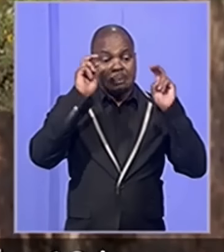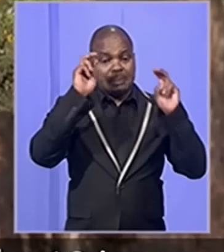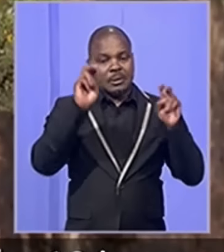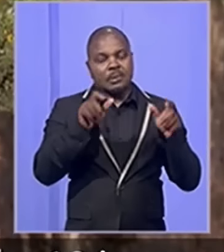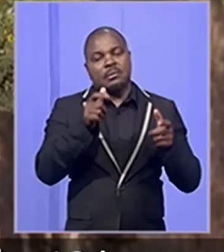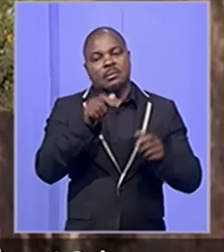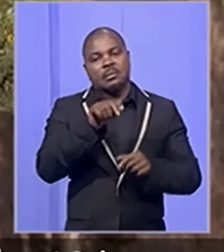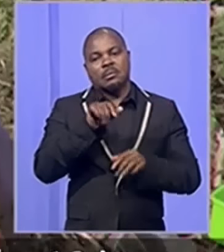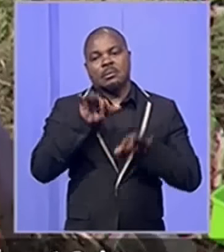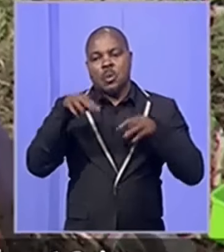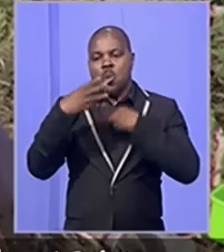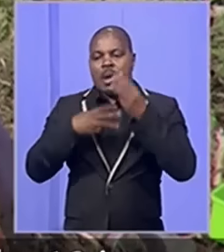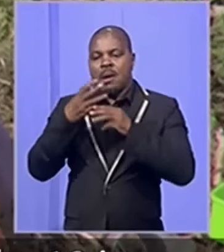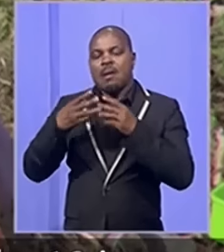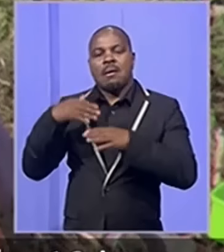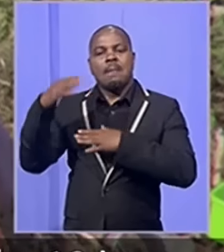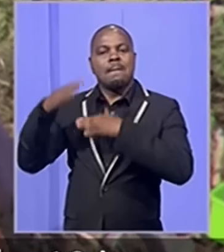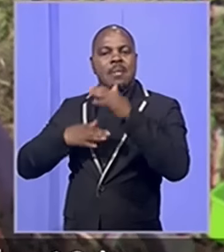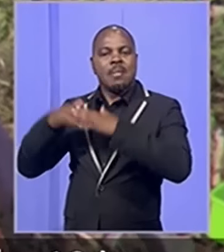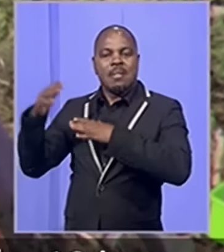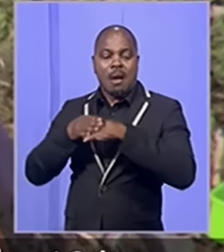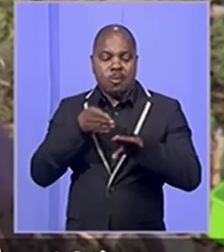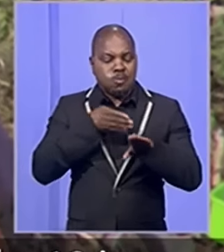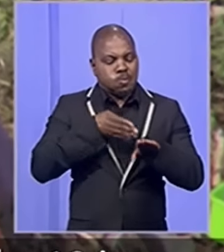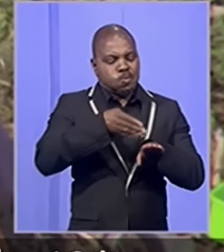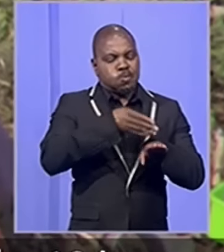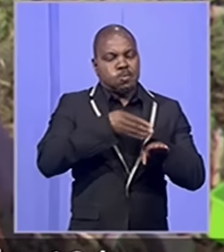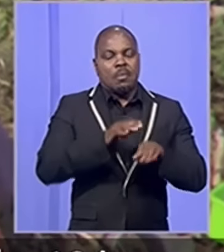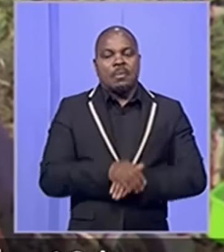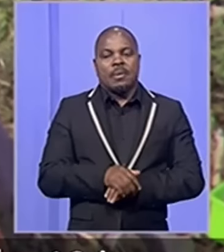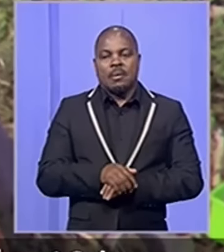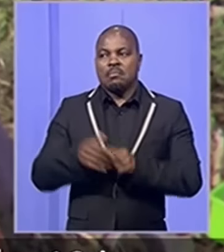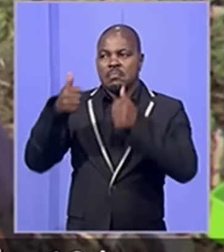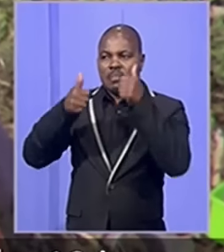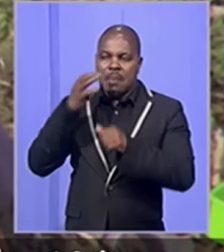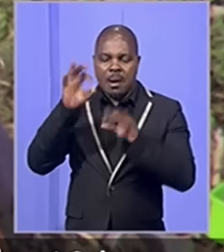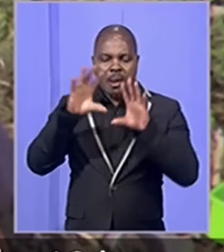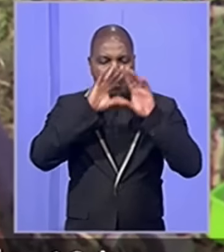badiri ba kago. Bothati jware